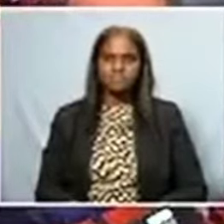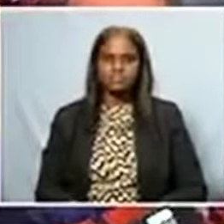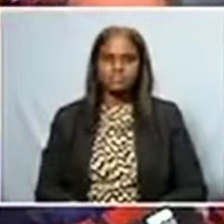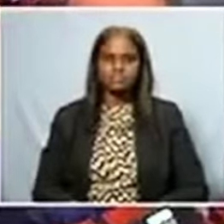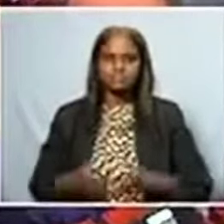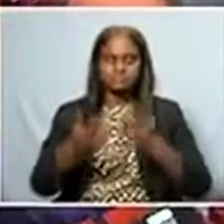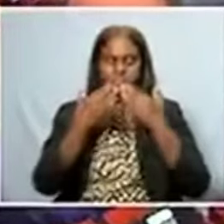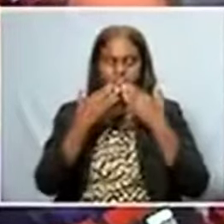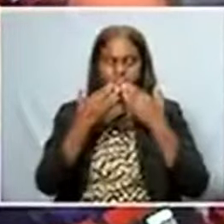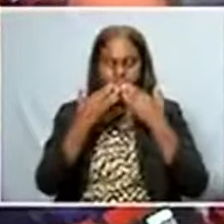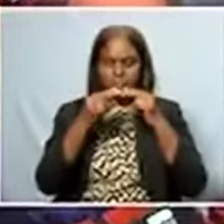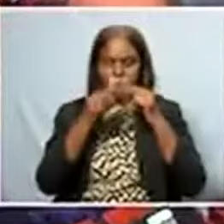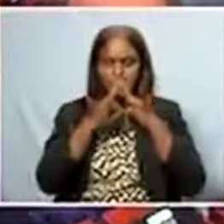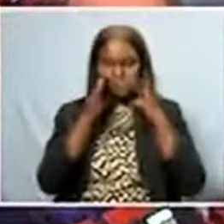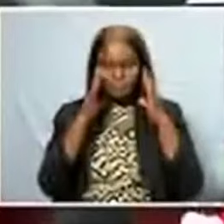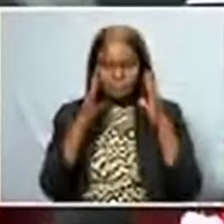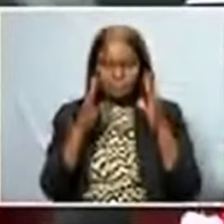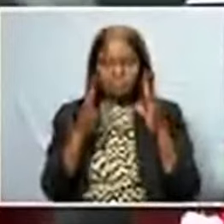Thank you very much,